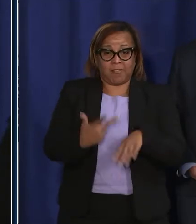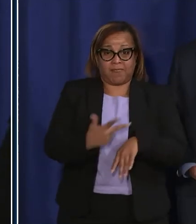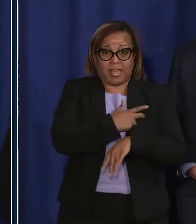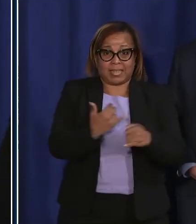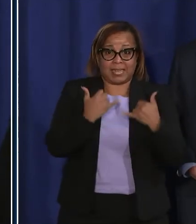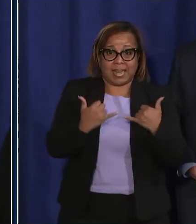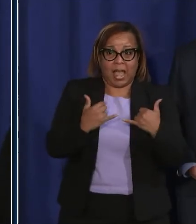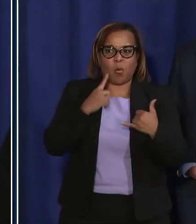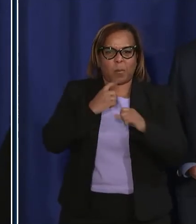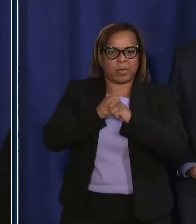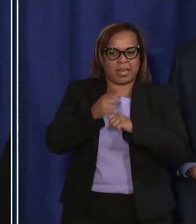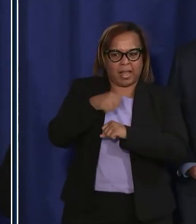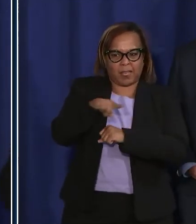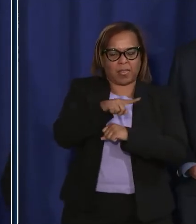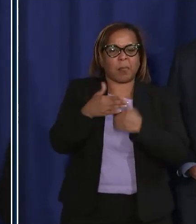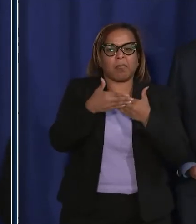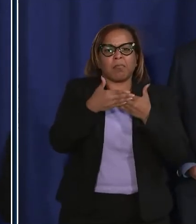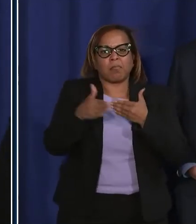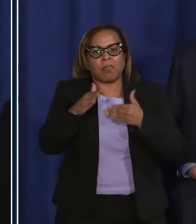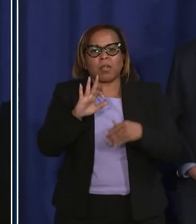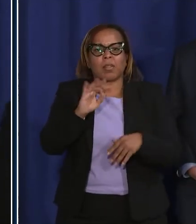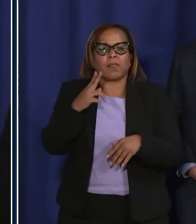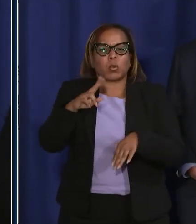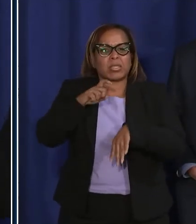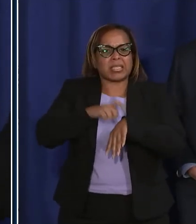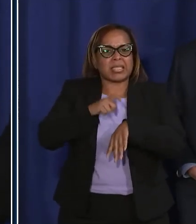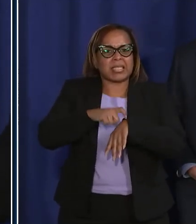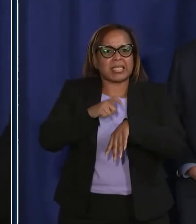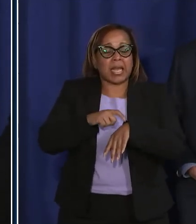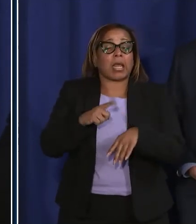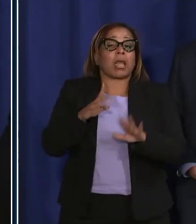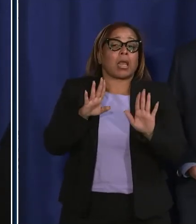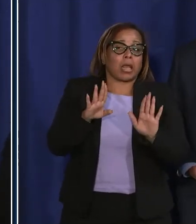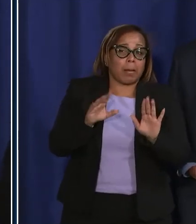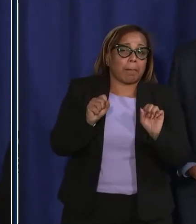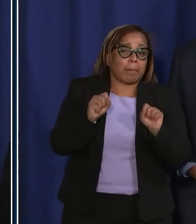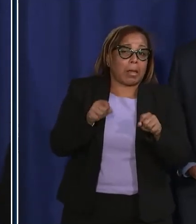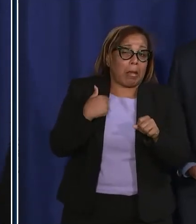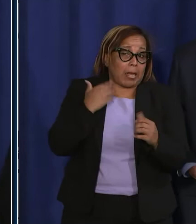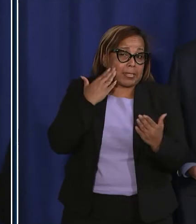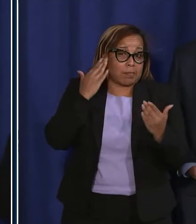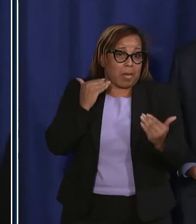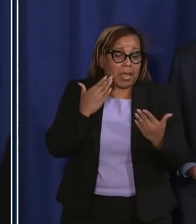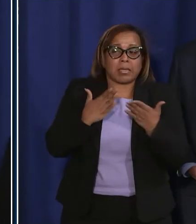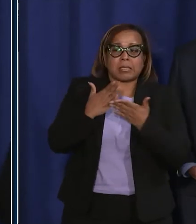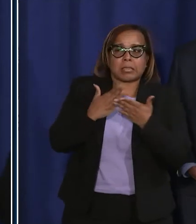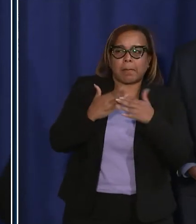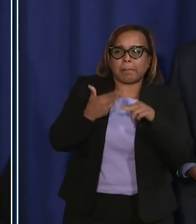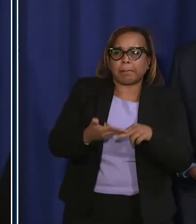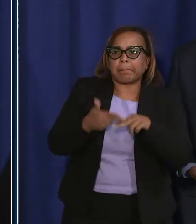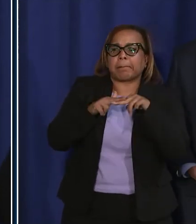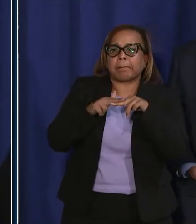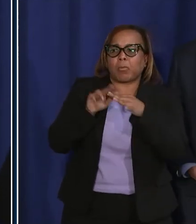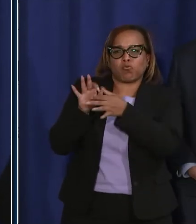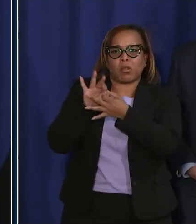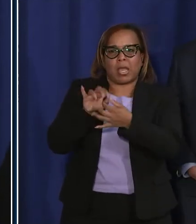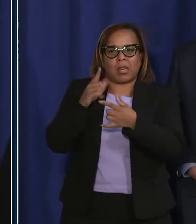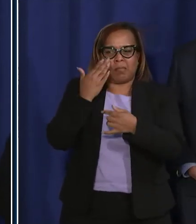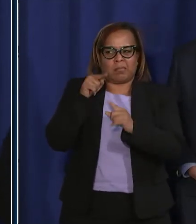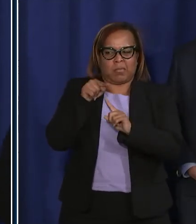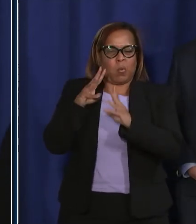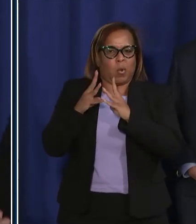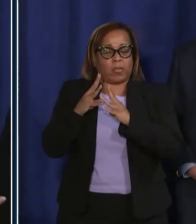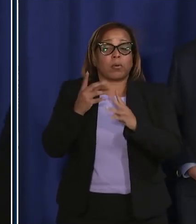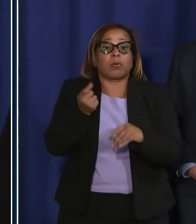helps protect them through the flu season and what will likely be, I would expect, some increase related to weather.